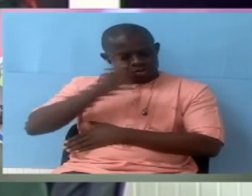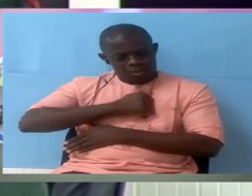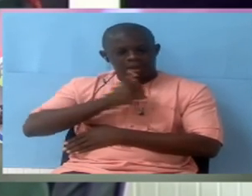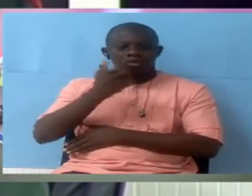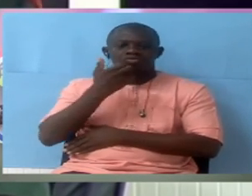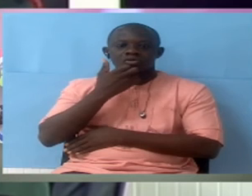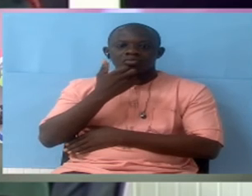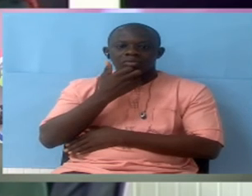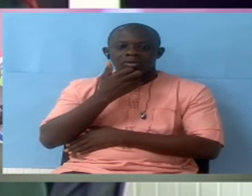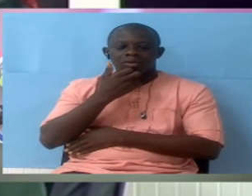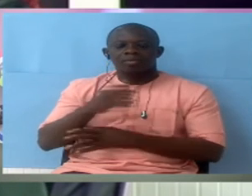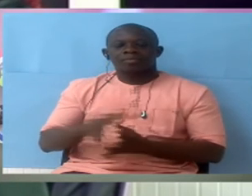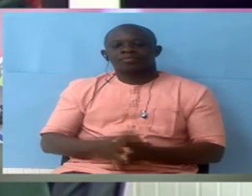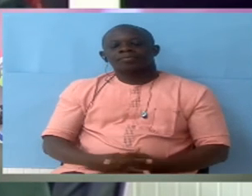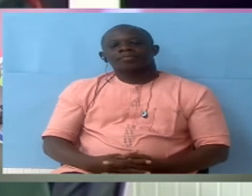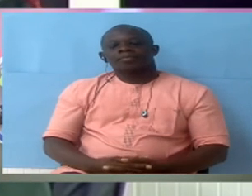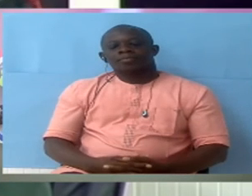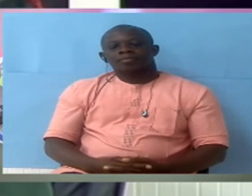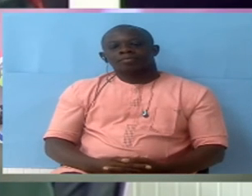suma number.